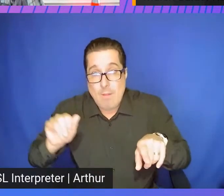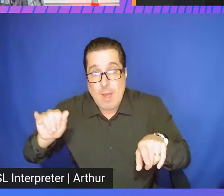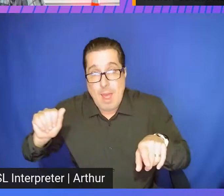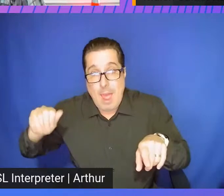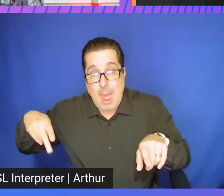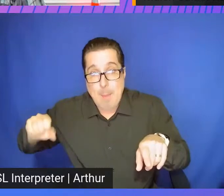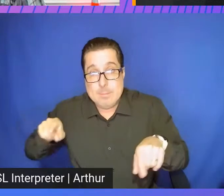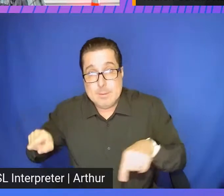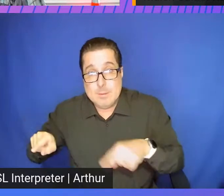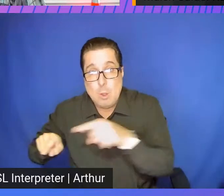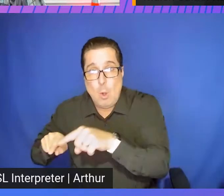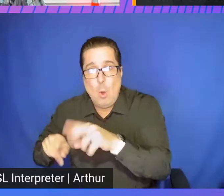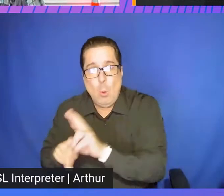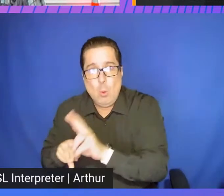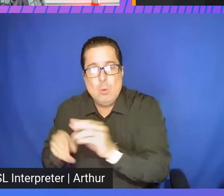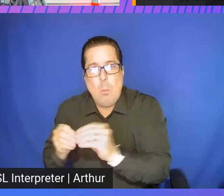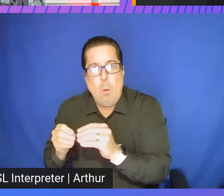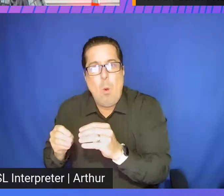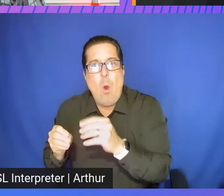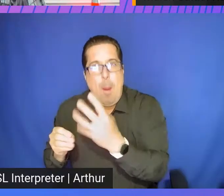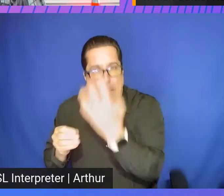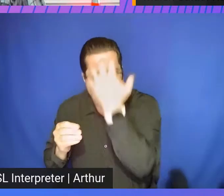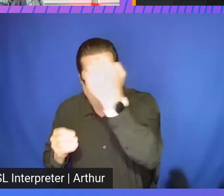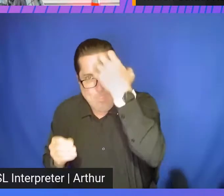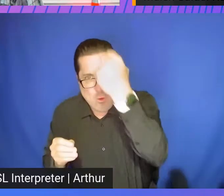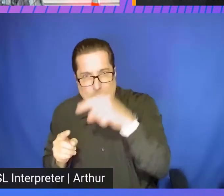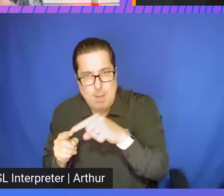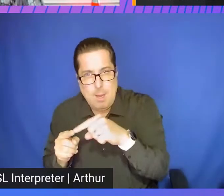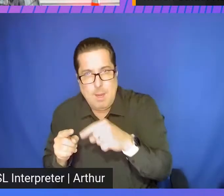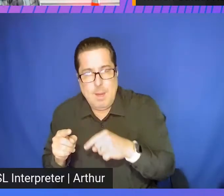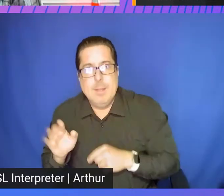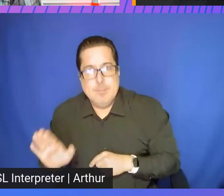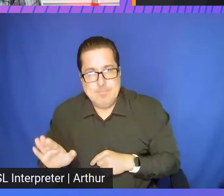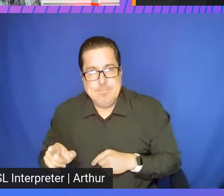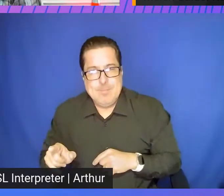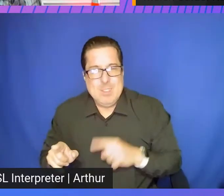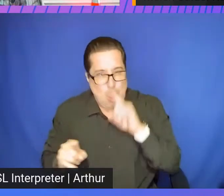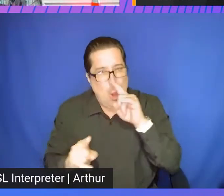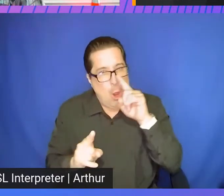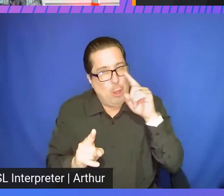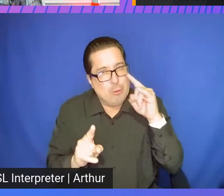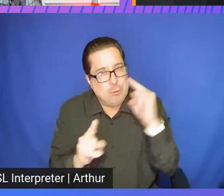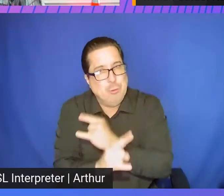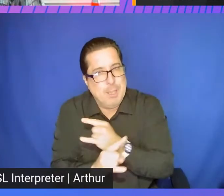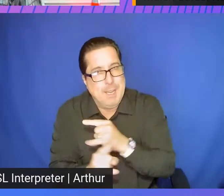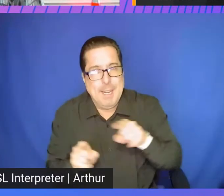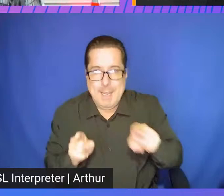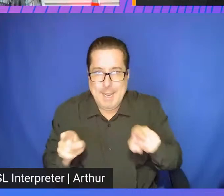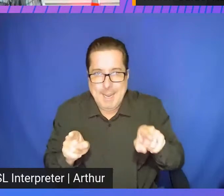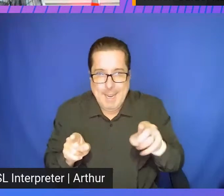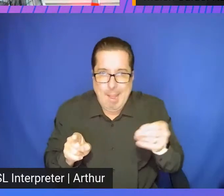use significantly more memory. So it's a little tricky there.